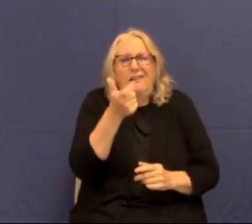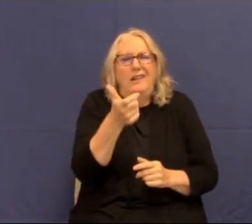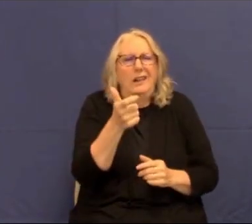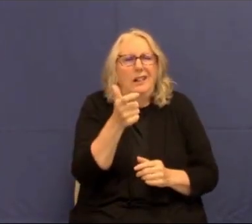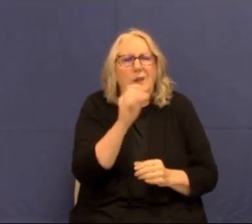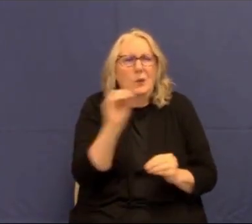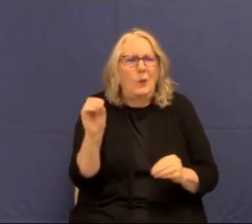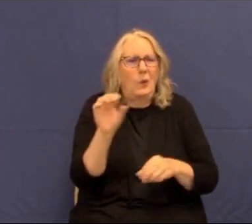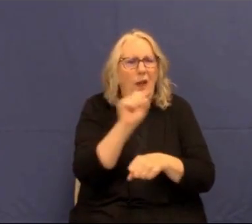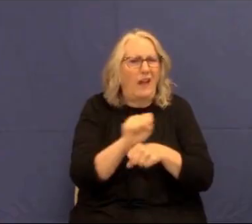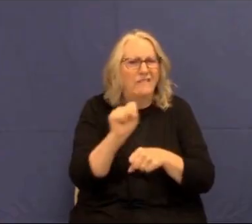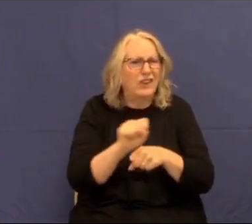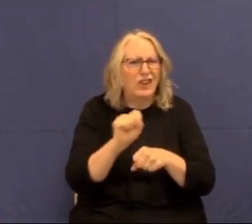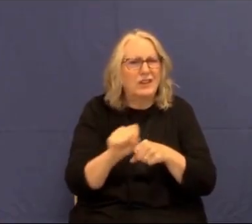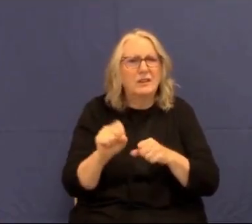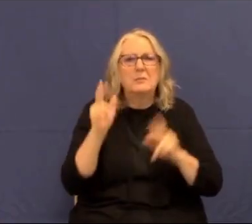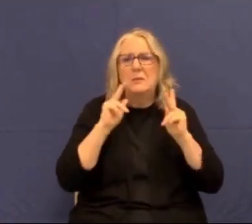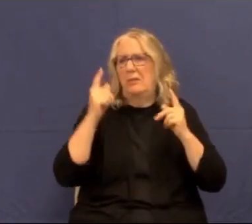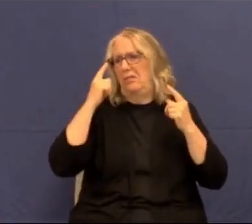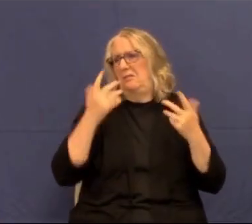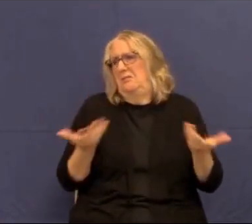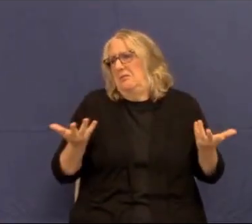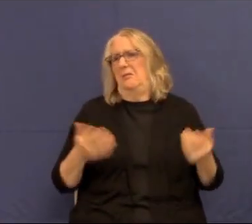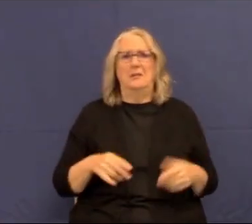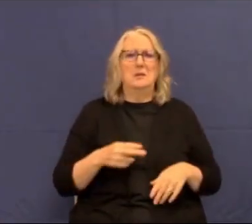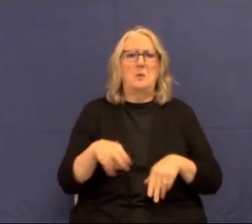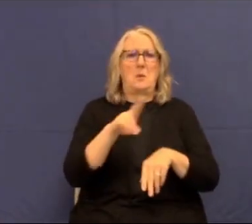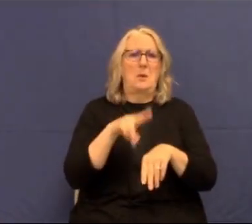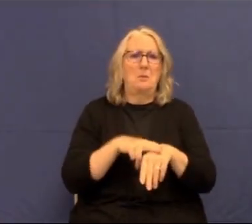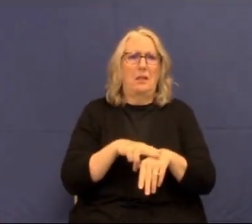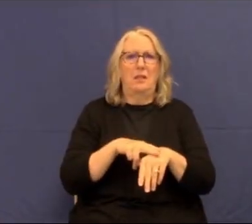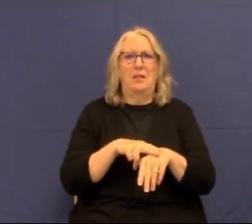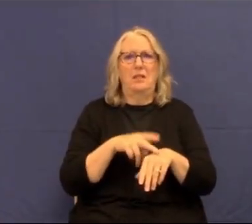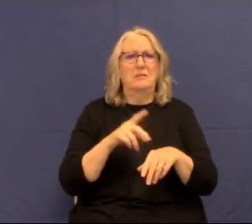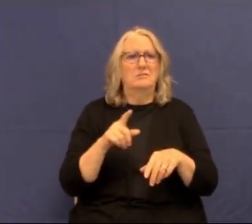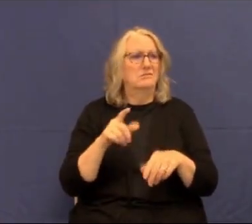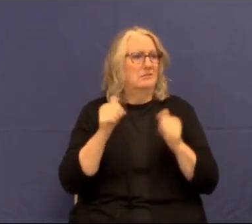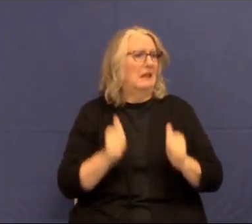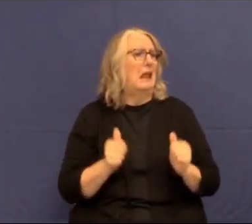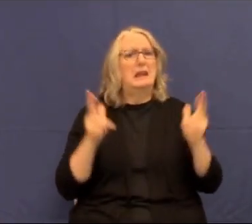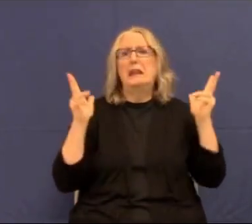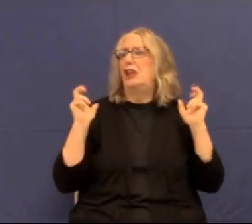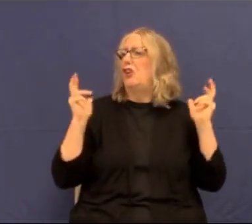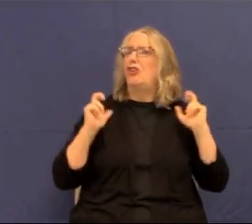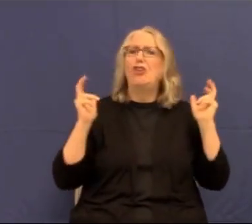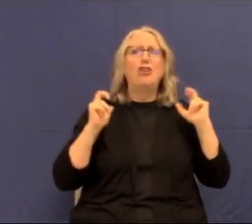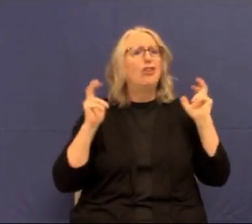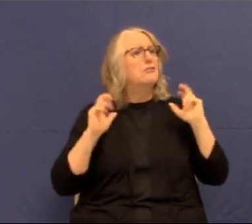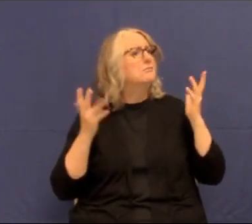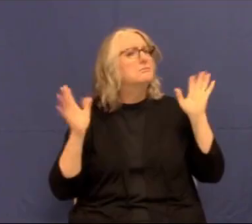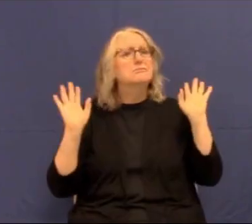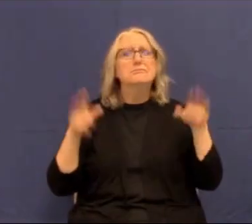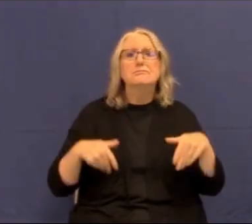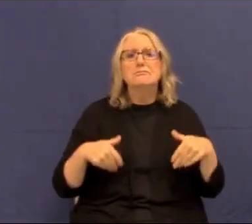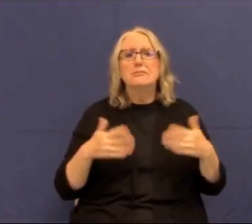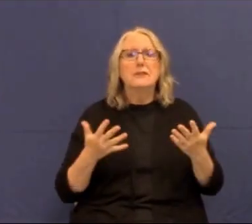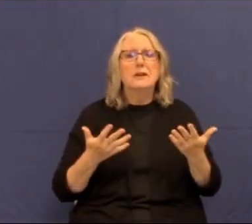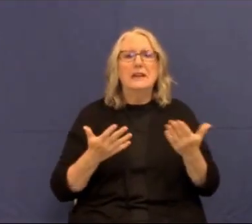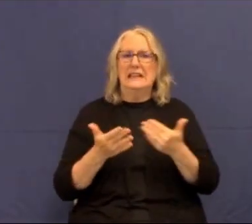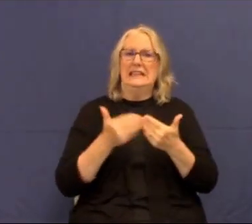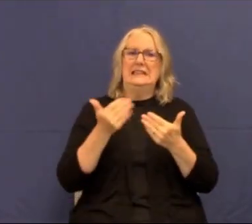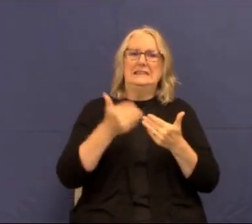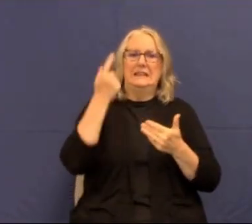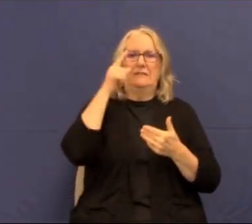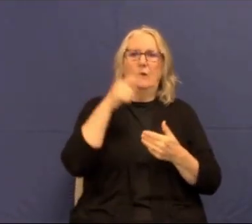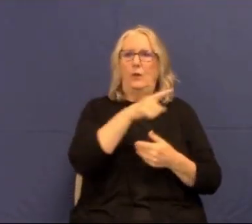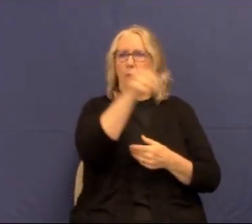requires little to no effort. I think like most people are probably just it's normal to just naturally be able to hear things, and it